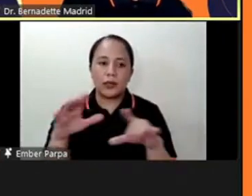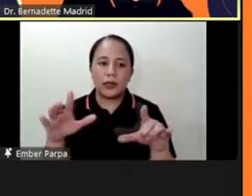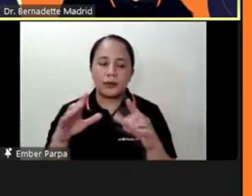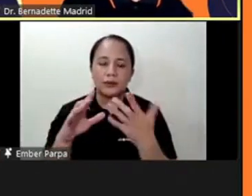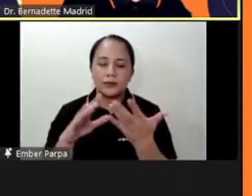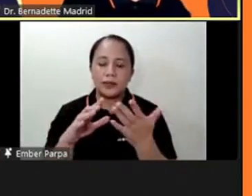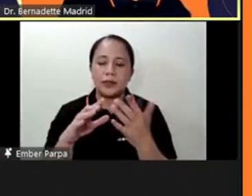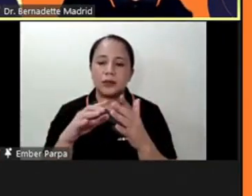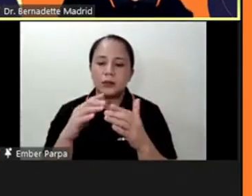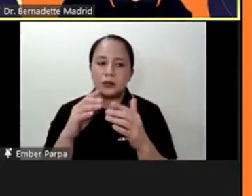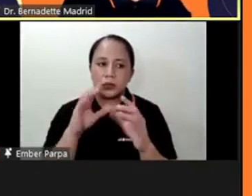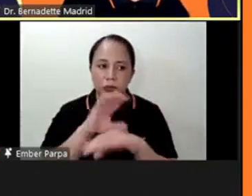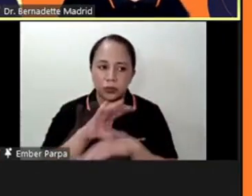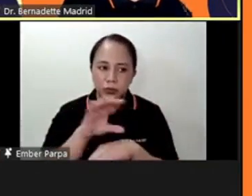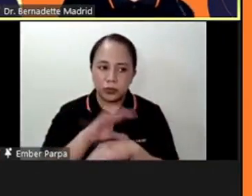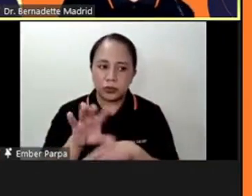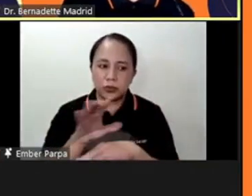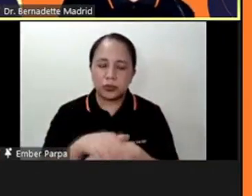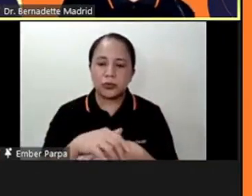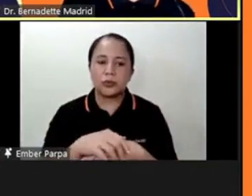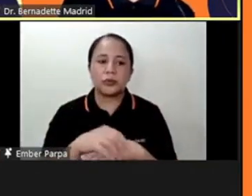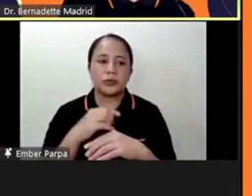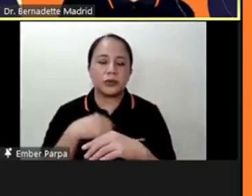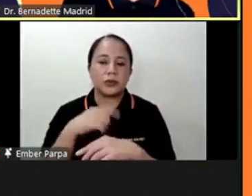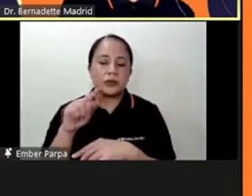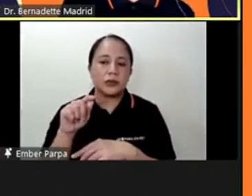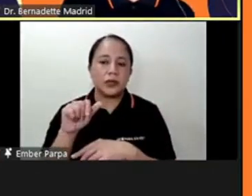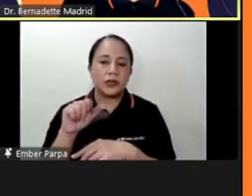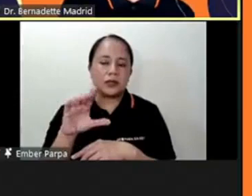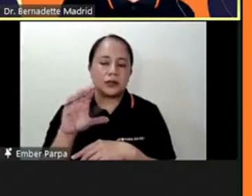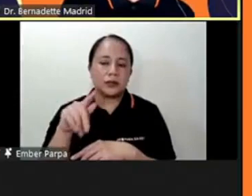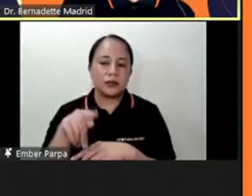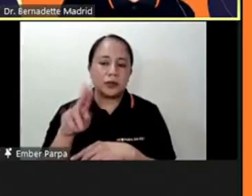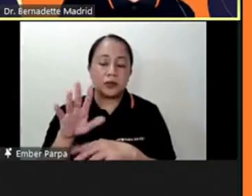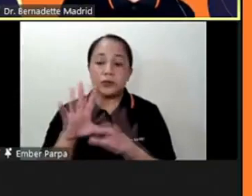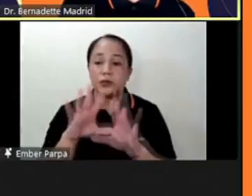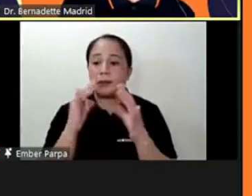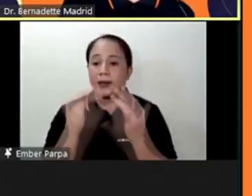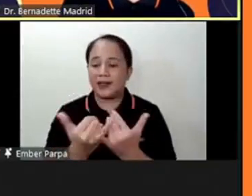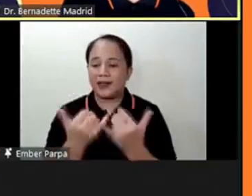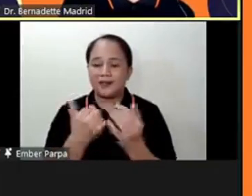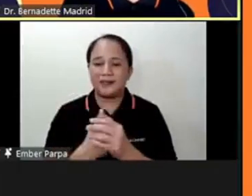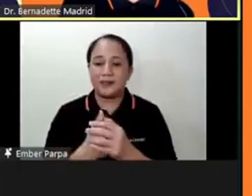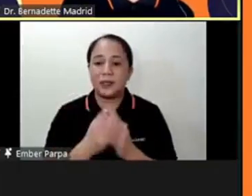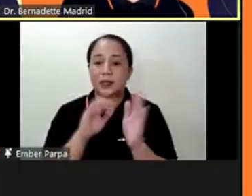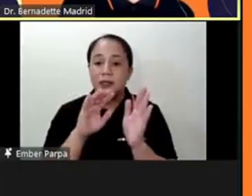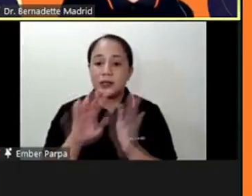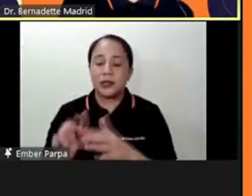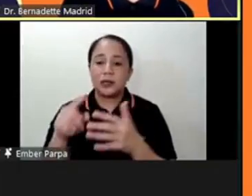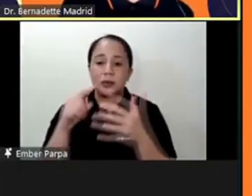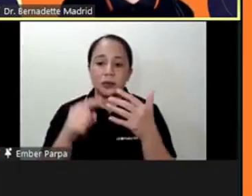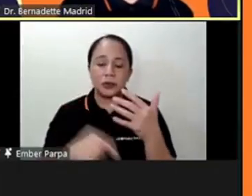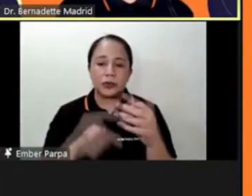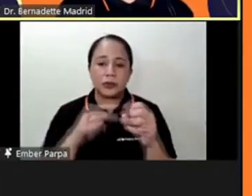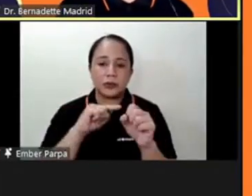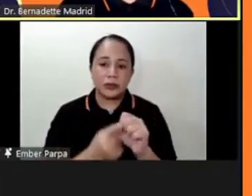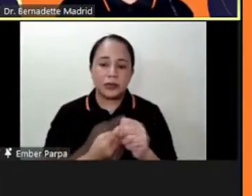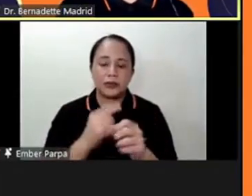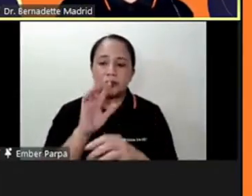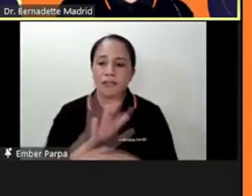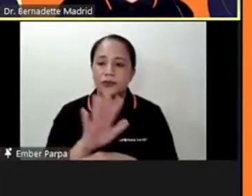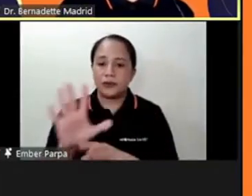teleconsultation through the tele-CPU center sa barangay. Okay, in those 50, we started with